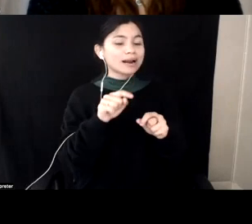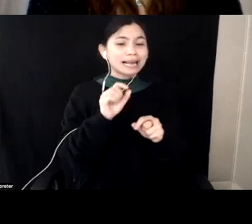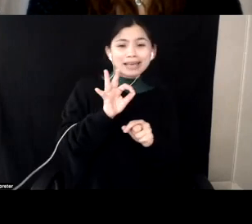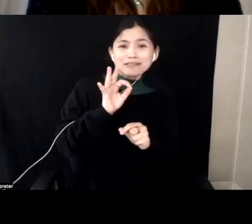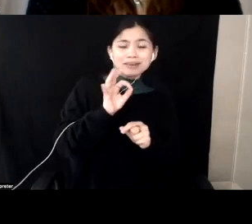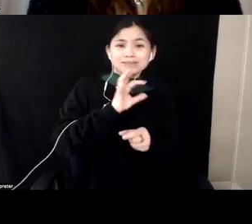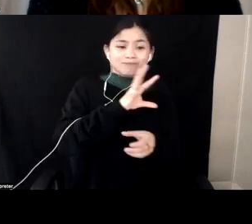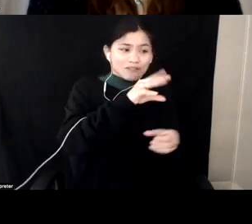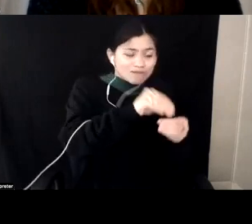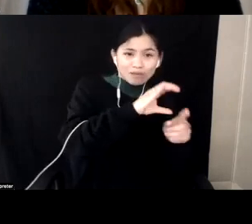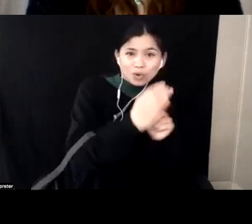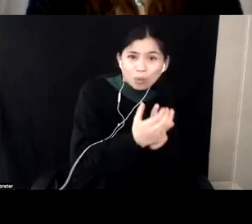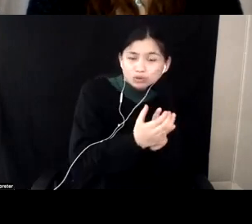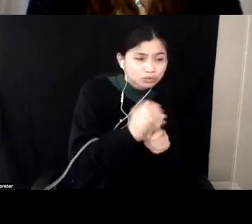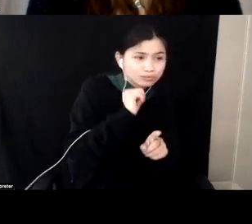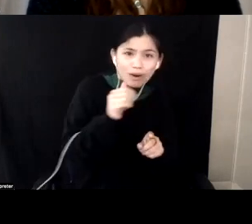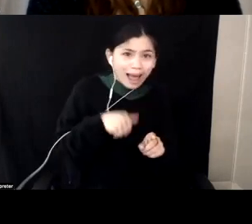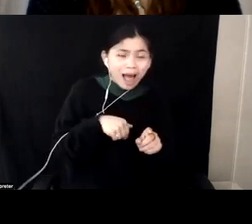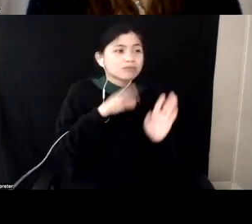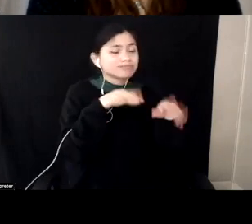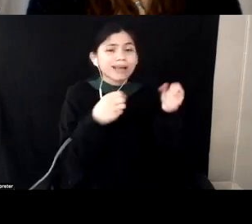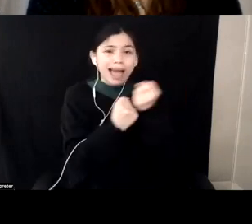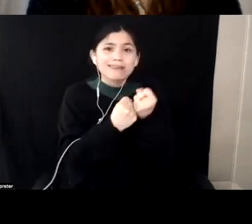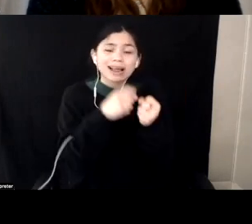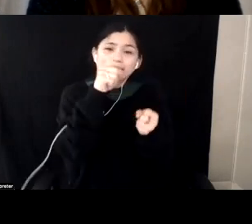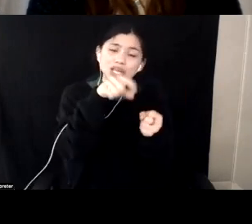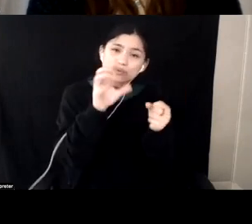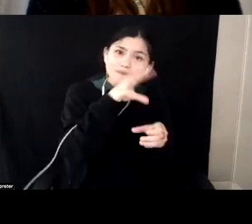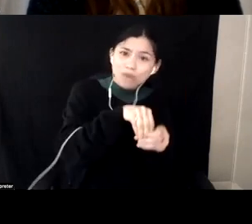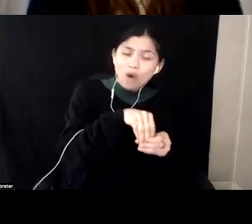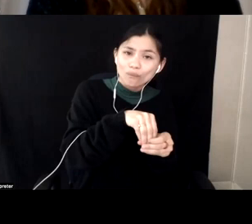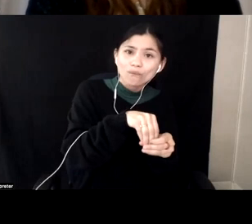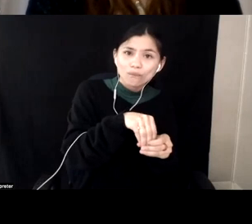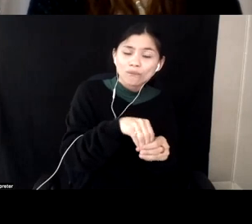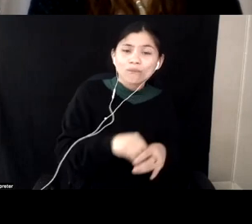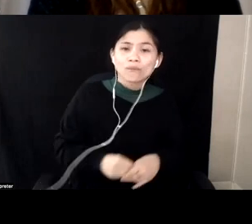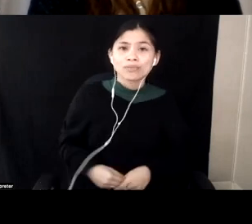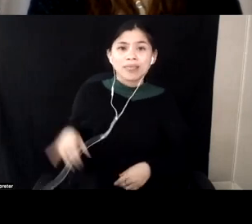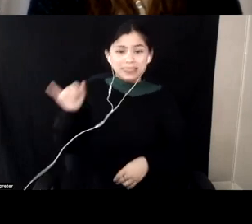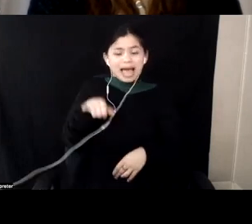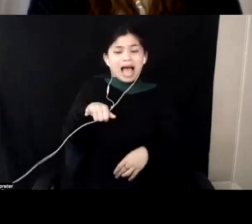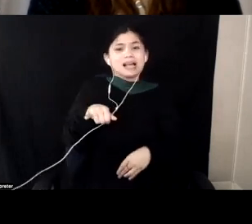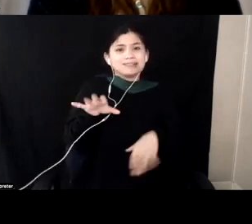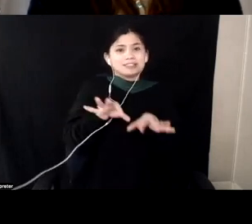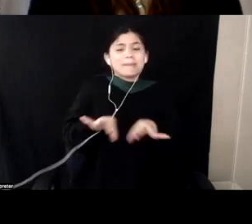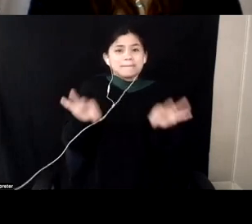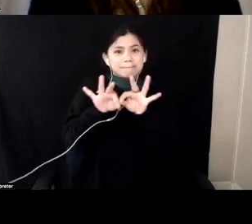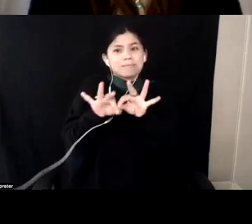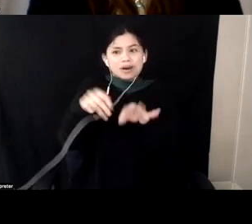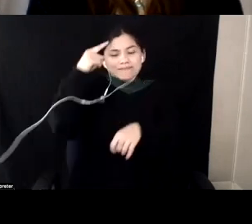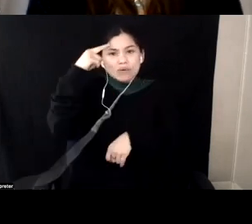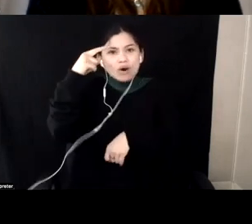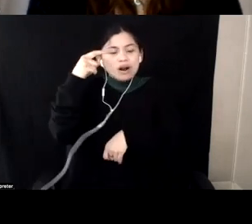not culturally diverse, that's a important factor in the power